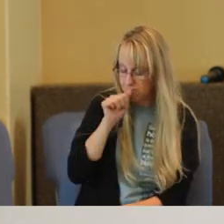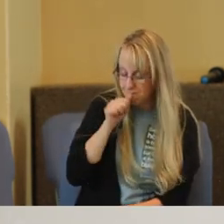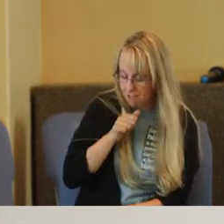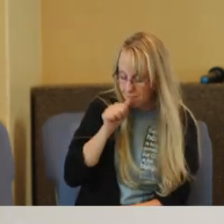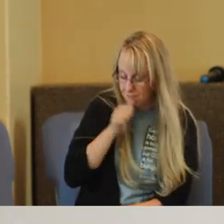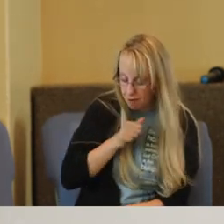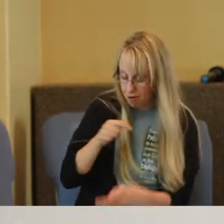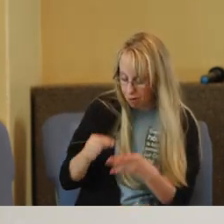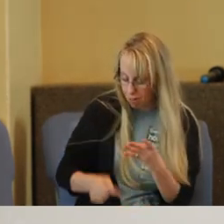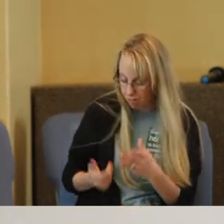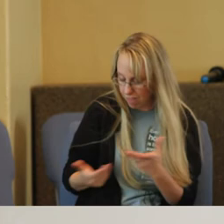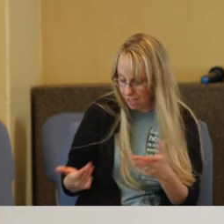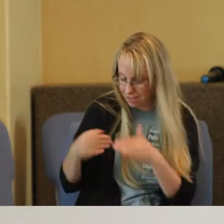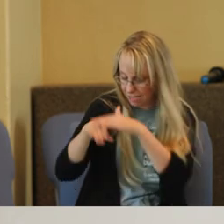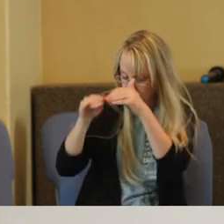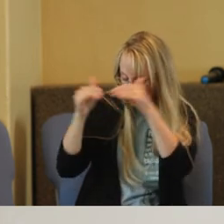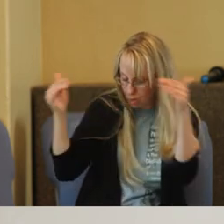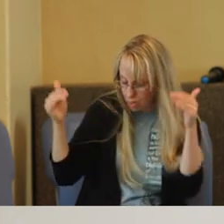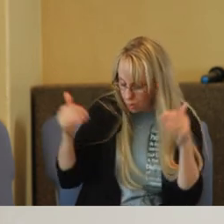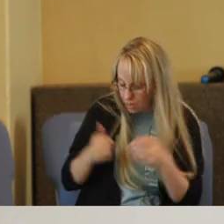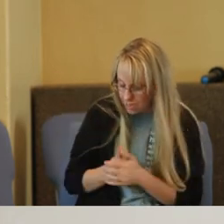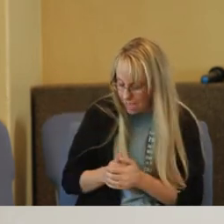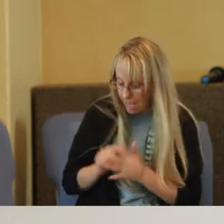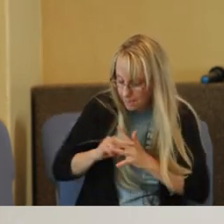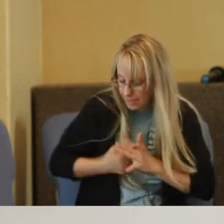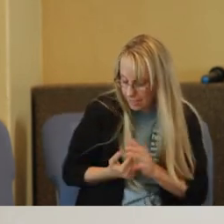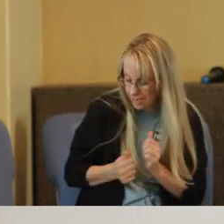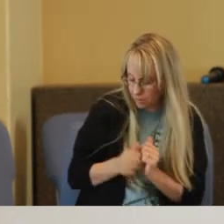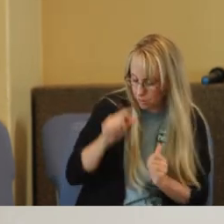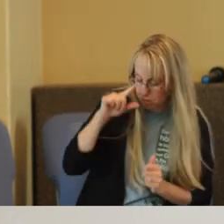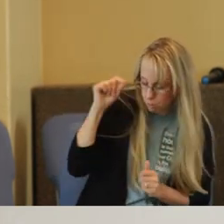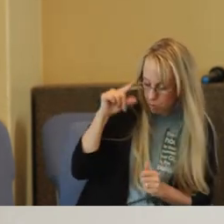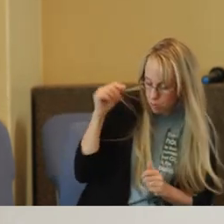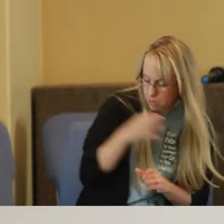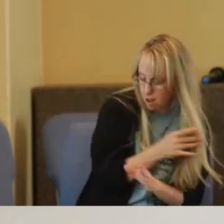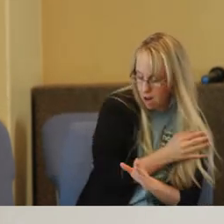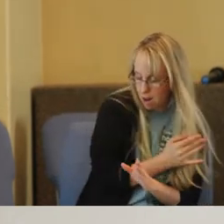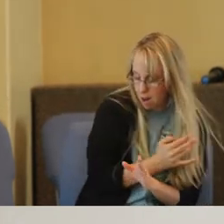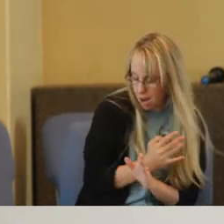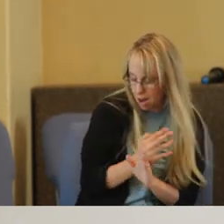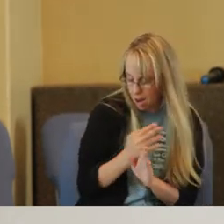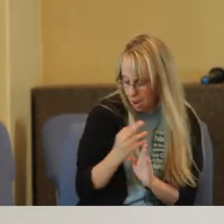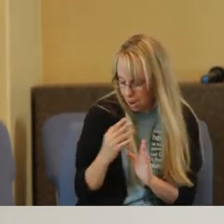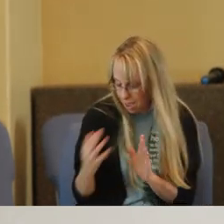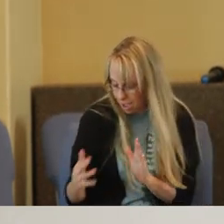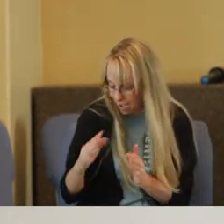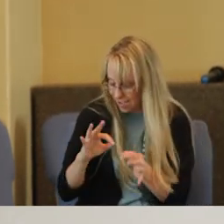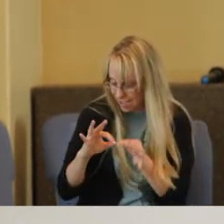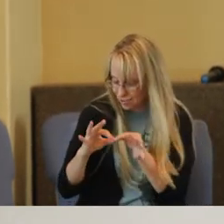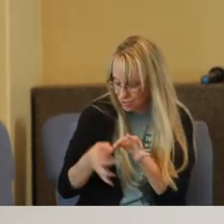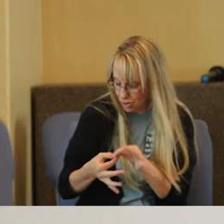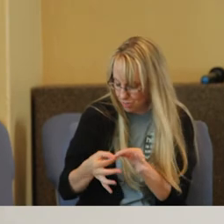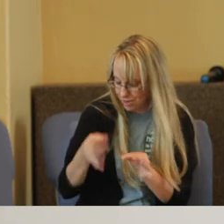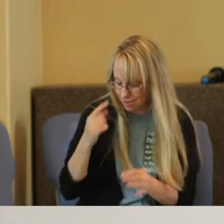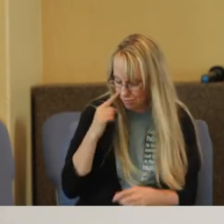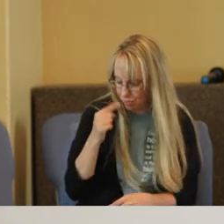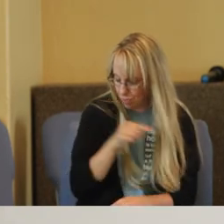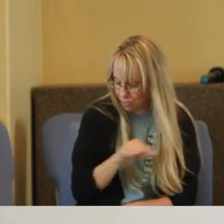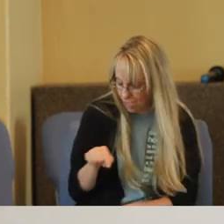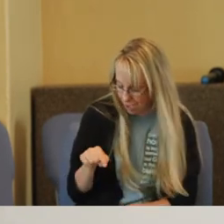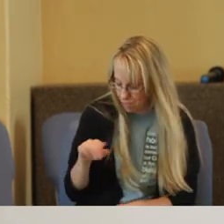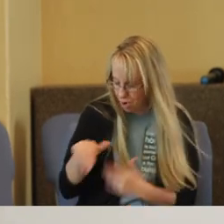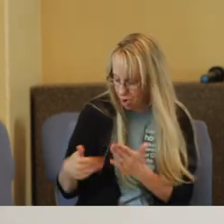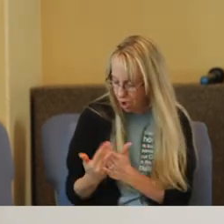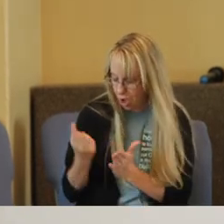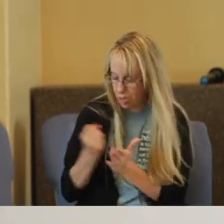his glory? And beginning with Moses and all the prophets, he interpreted to them in all the scriptures